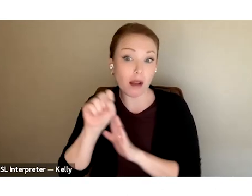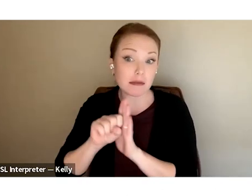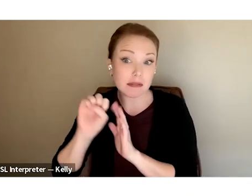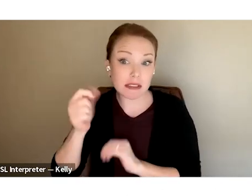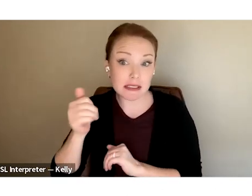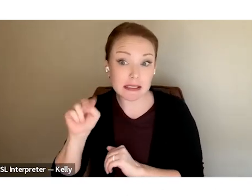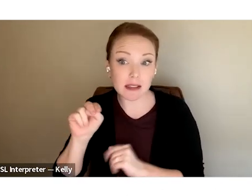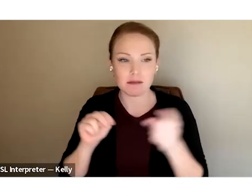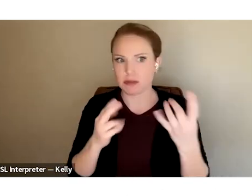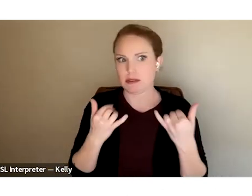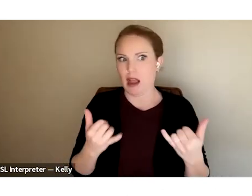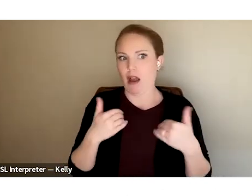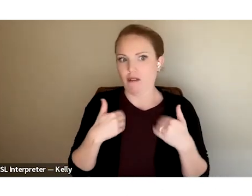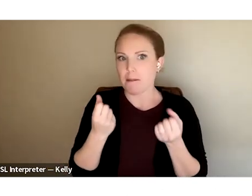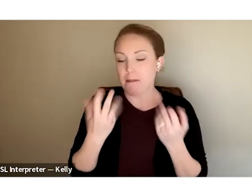seasons.